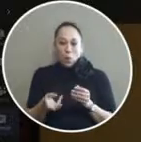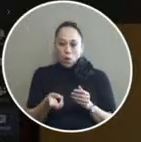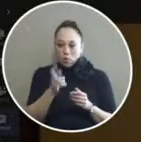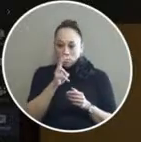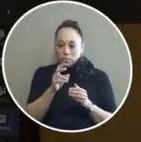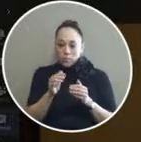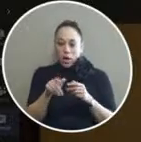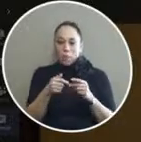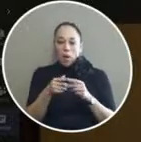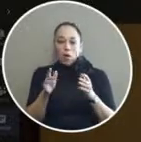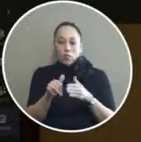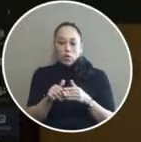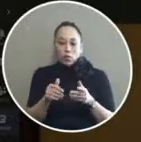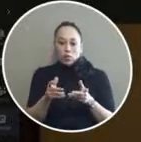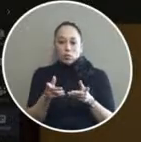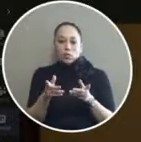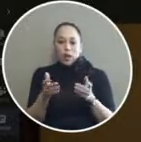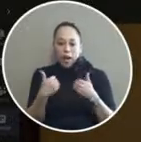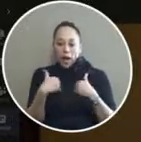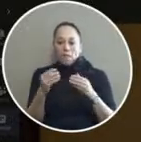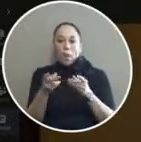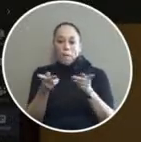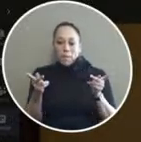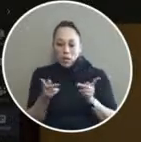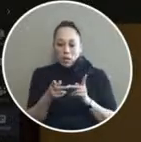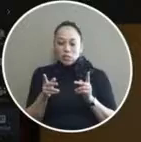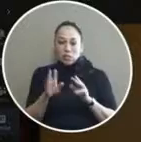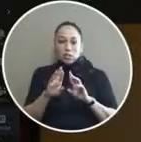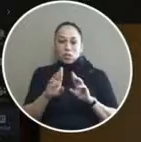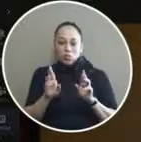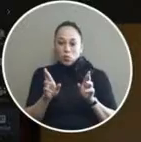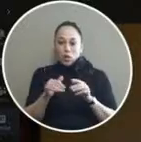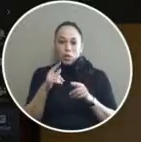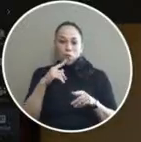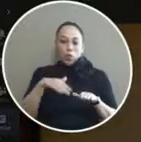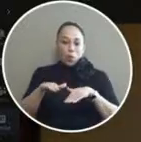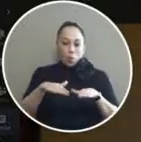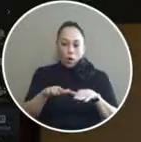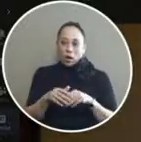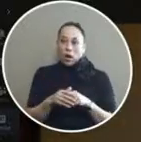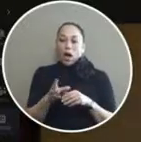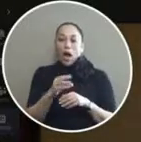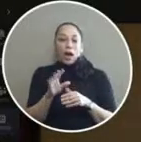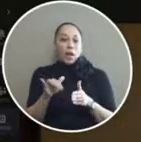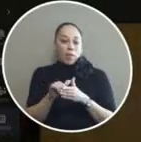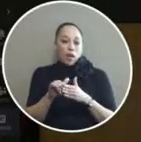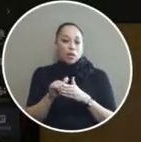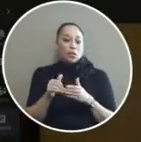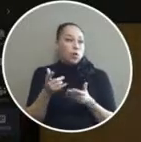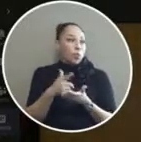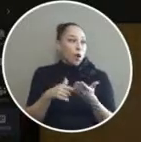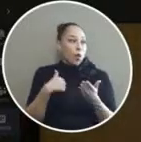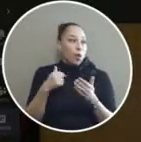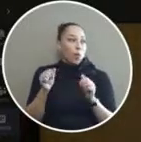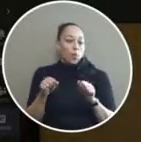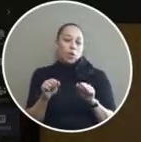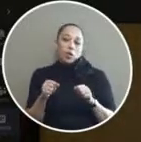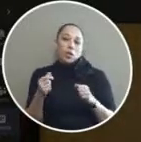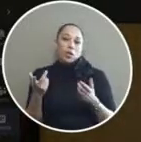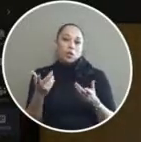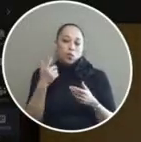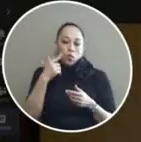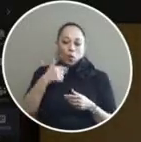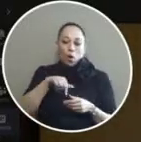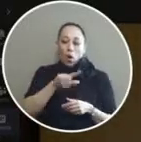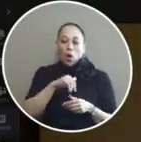outdoor spaces for exercising and walking. And I think it's great to see what we're doing for staff. I just wonder what we can do to provide for our